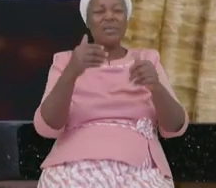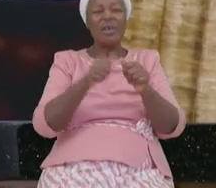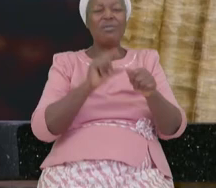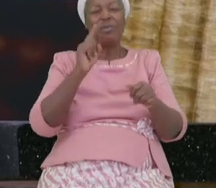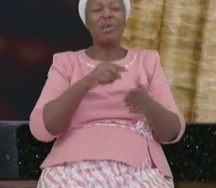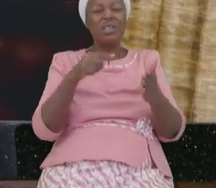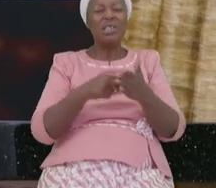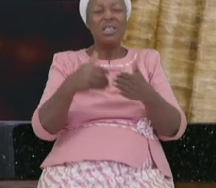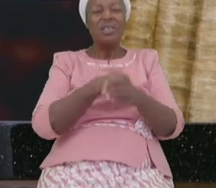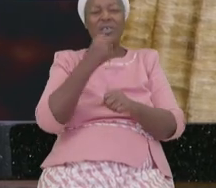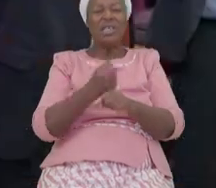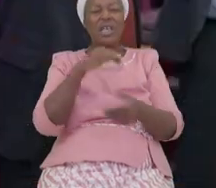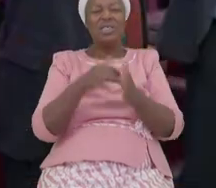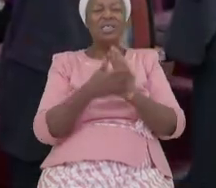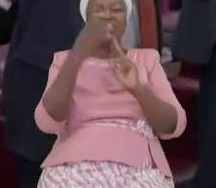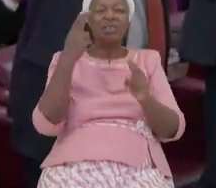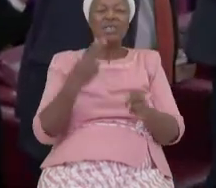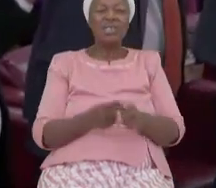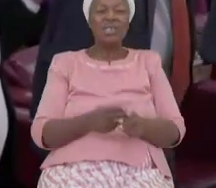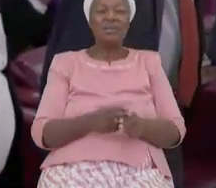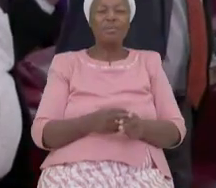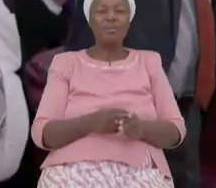year in Jesus' name.